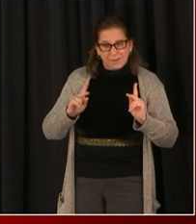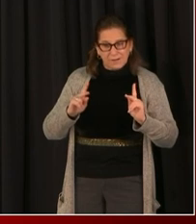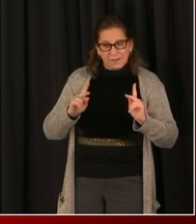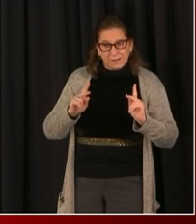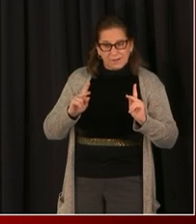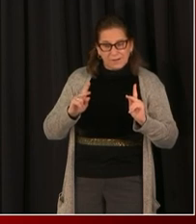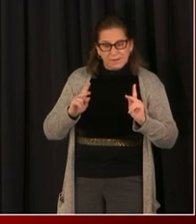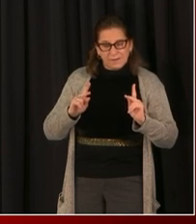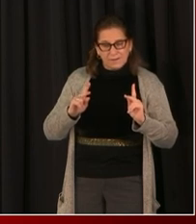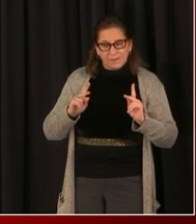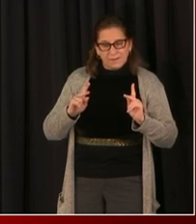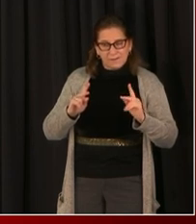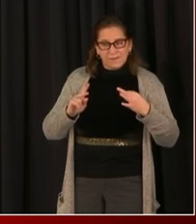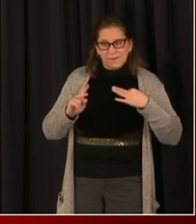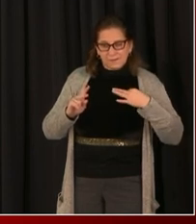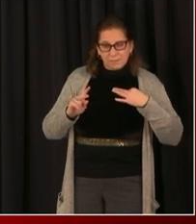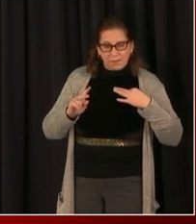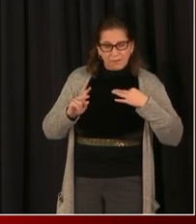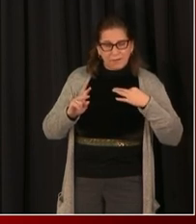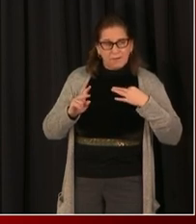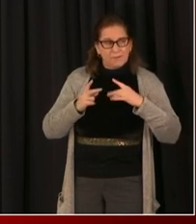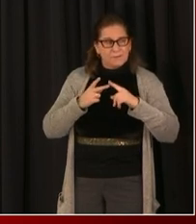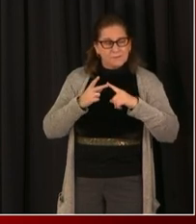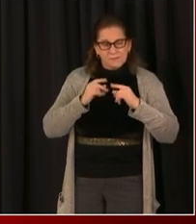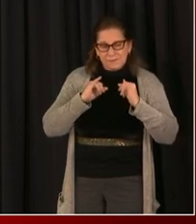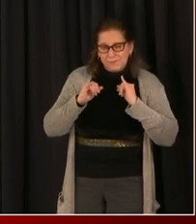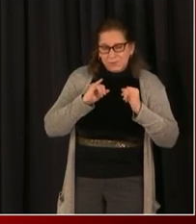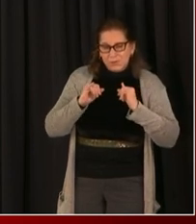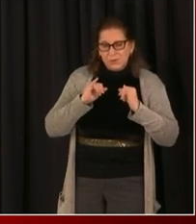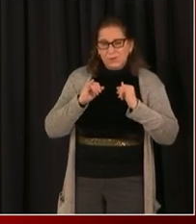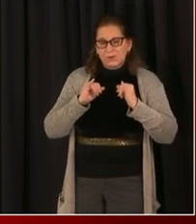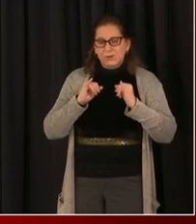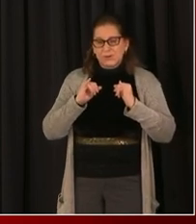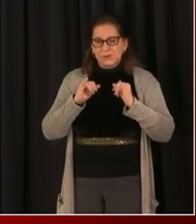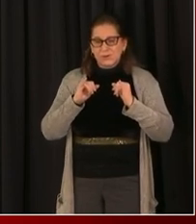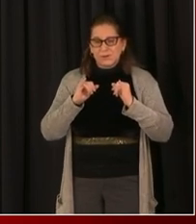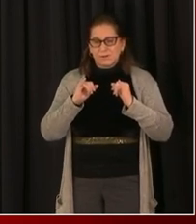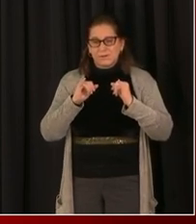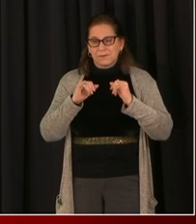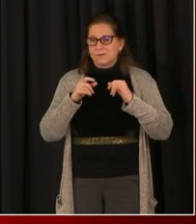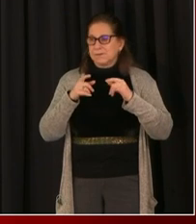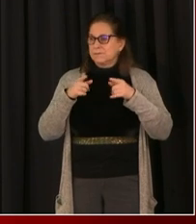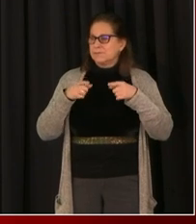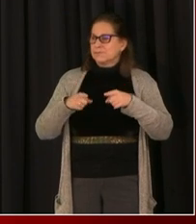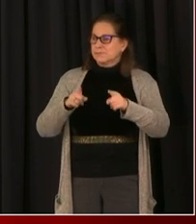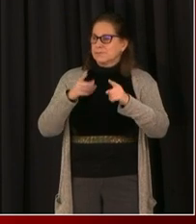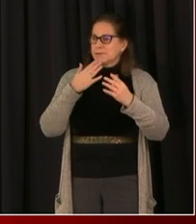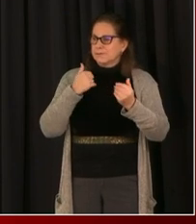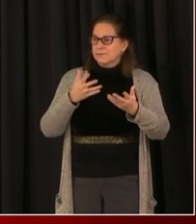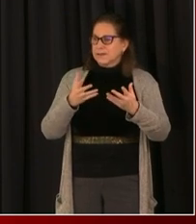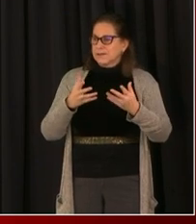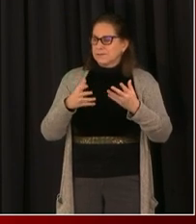are reporting some activities related to the Thanksgiving holiday.